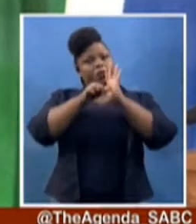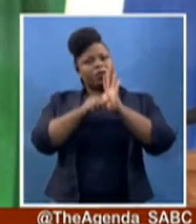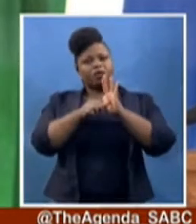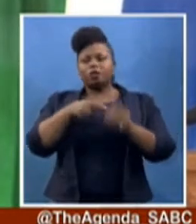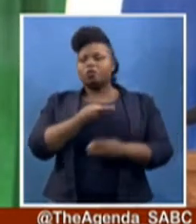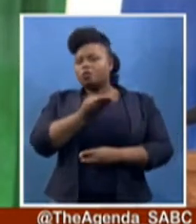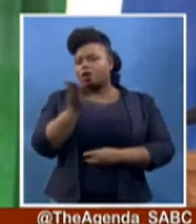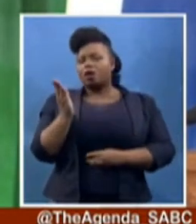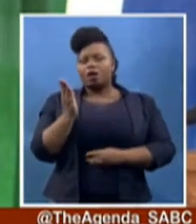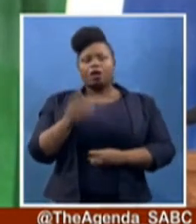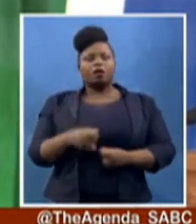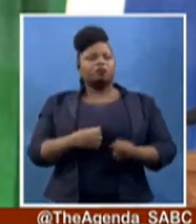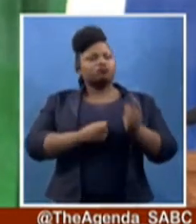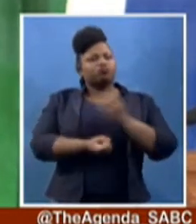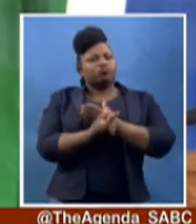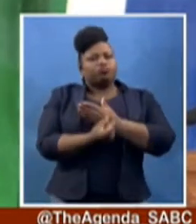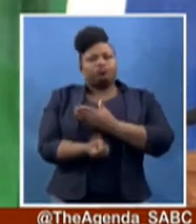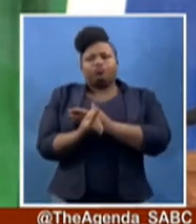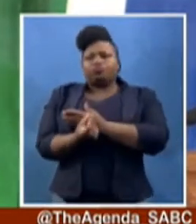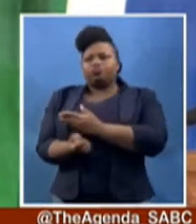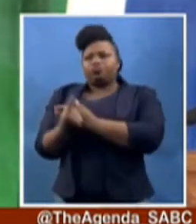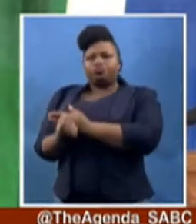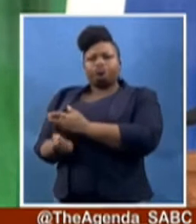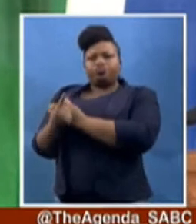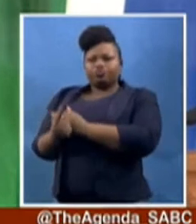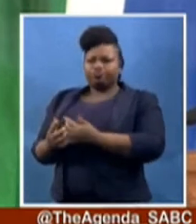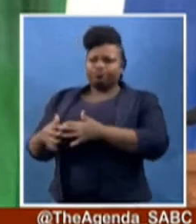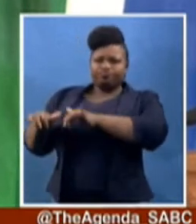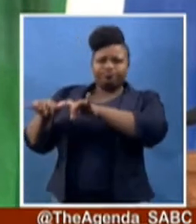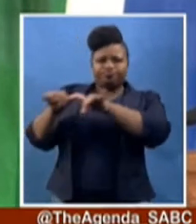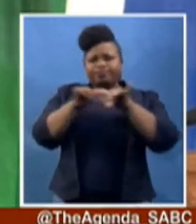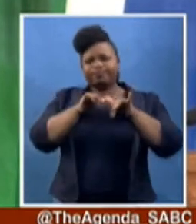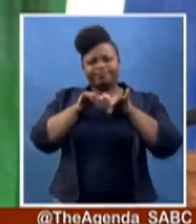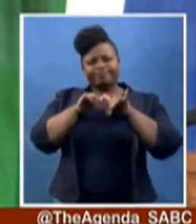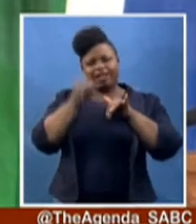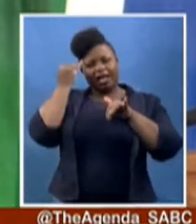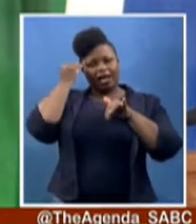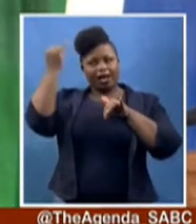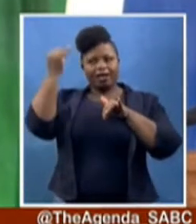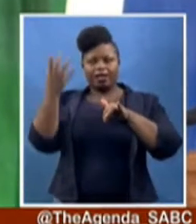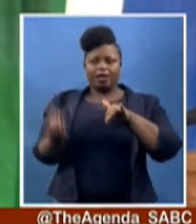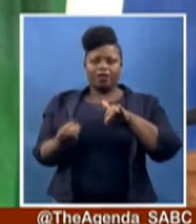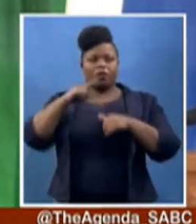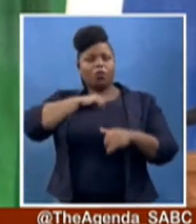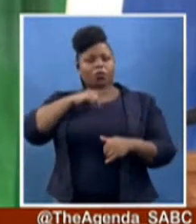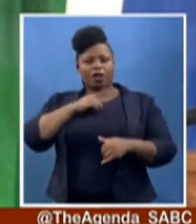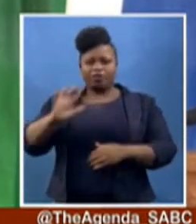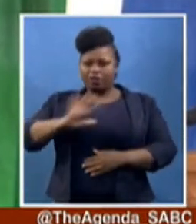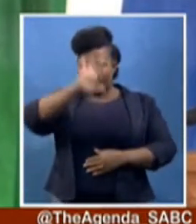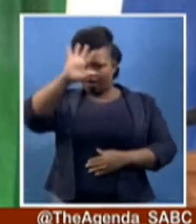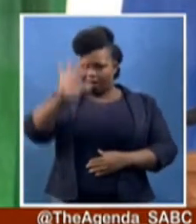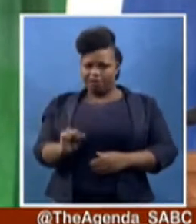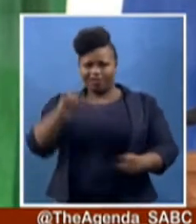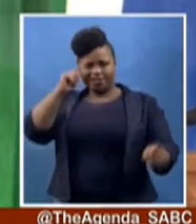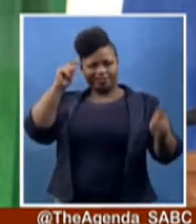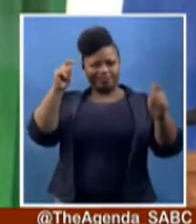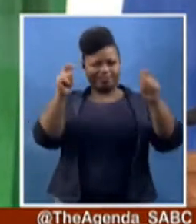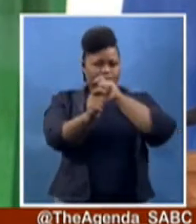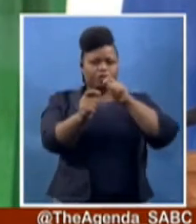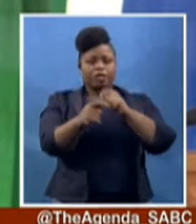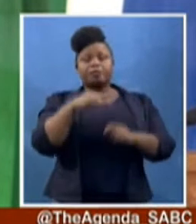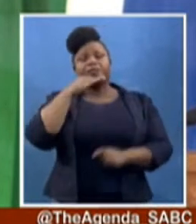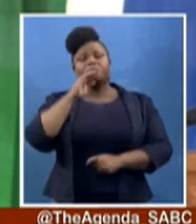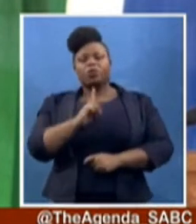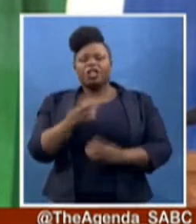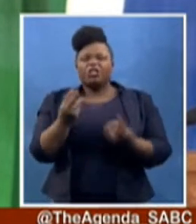into one common controlling idea. The regeneration of Africa means a new and unique civilization is soon to add